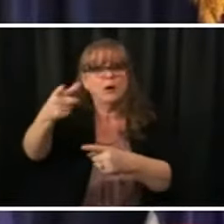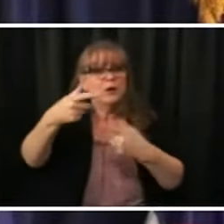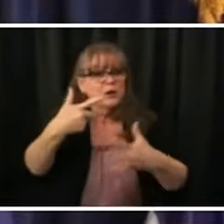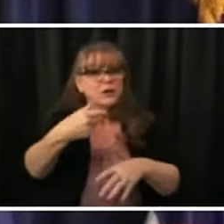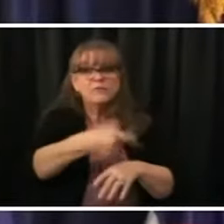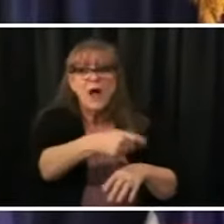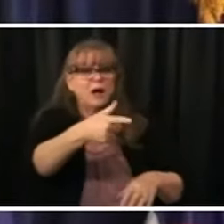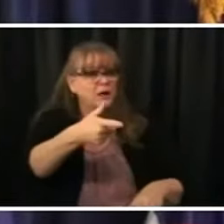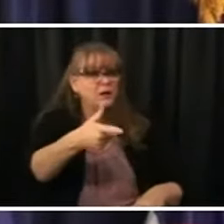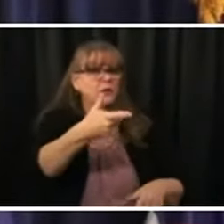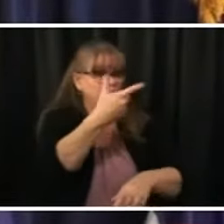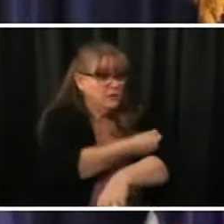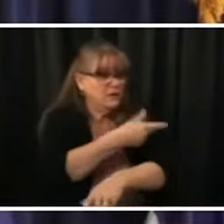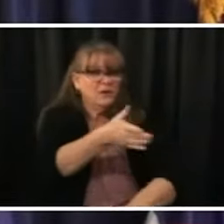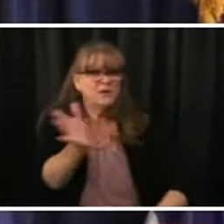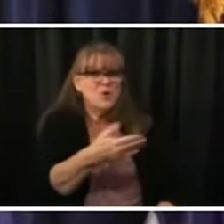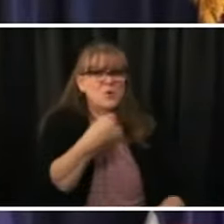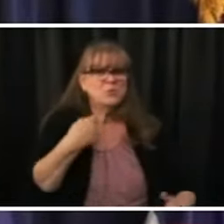administered